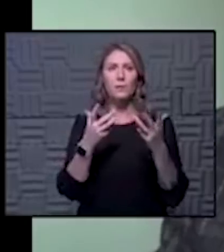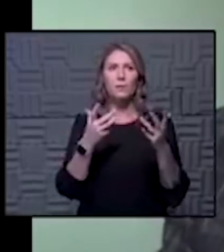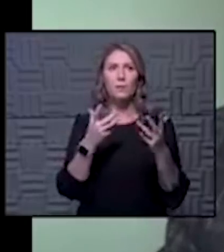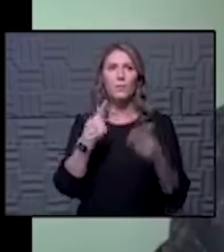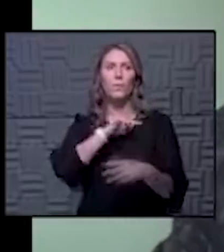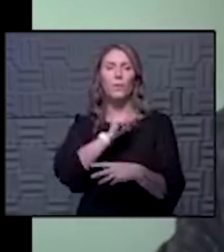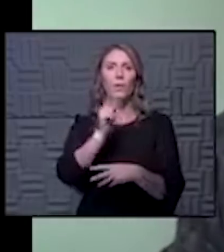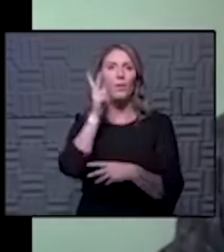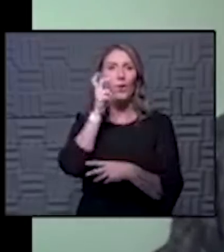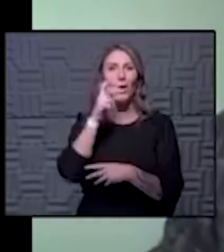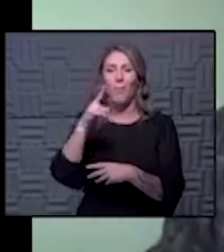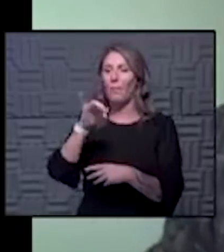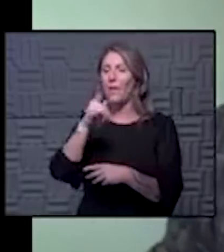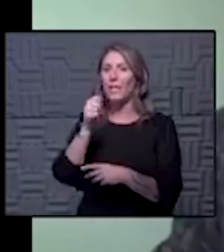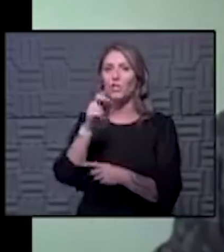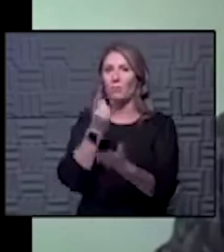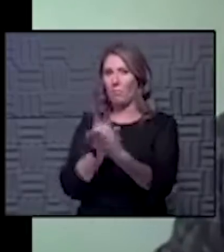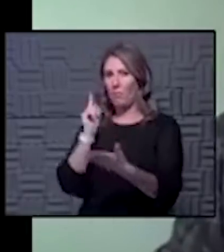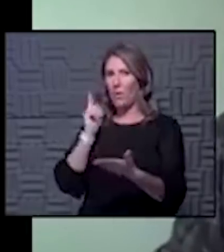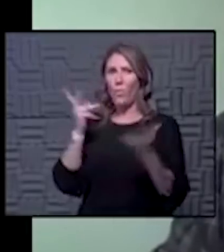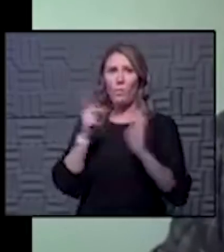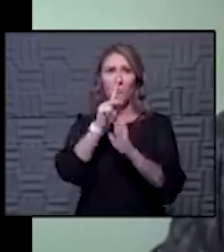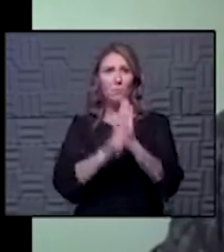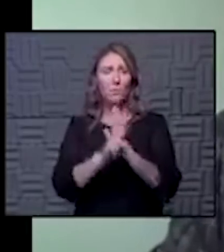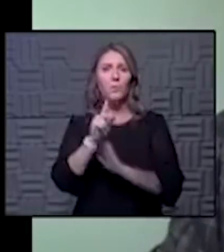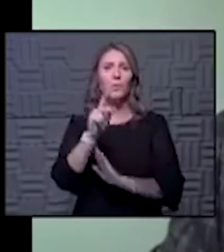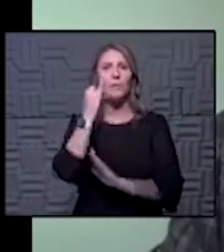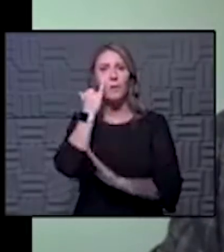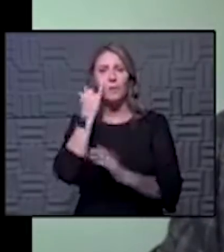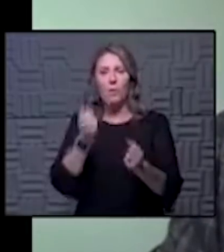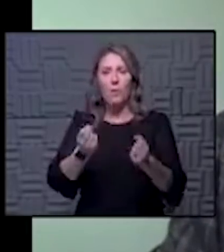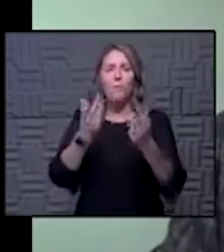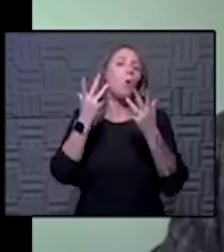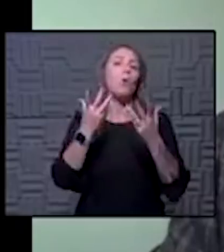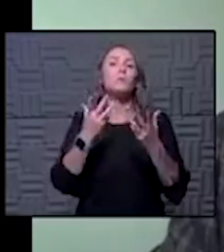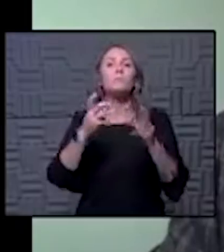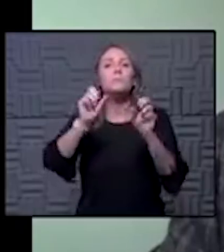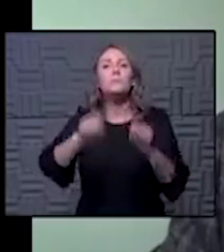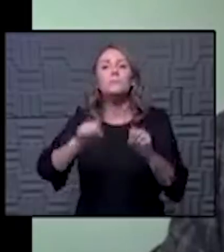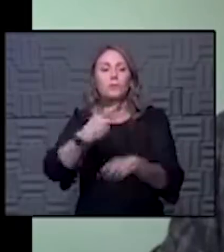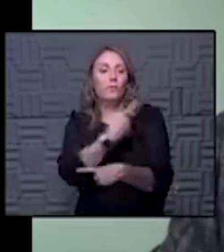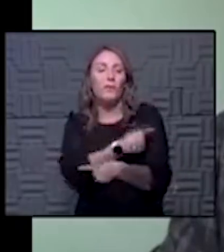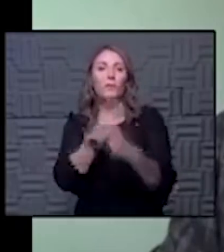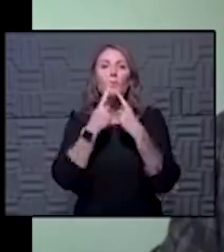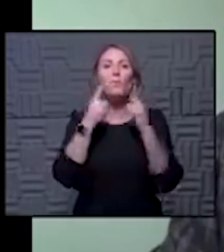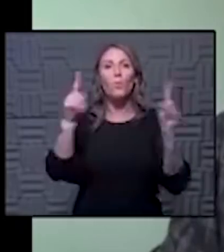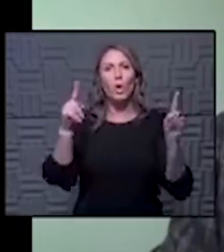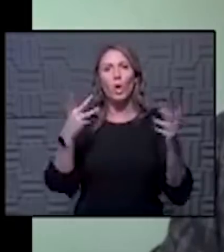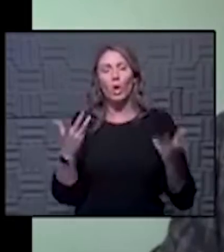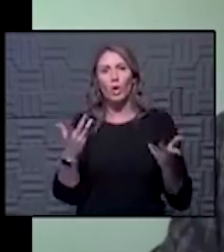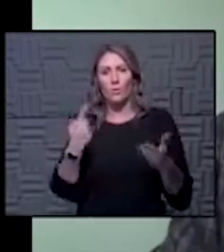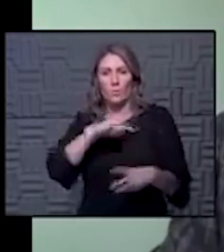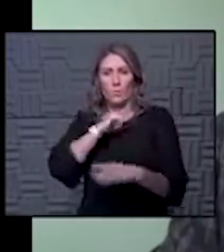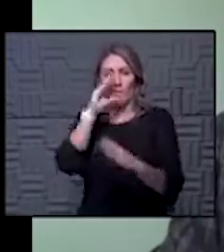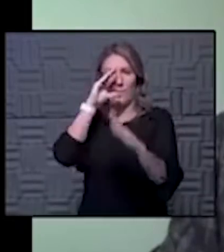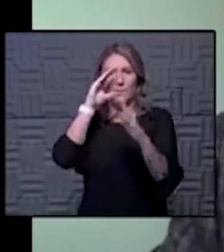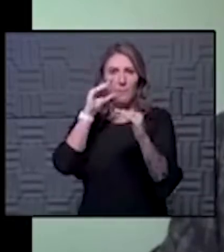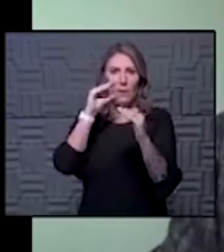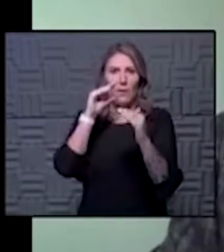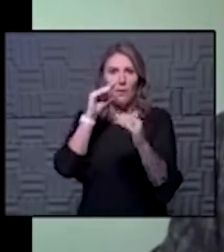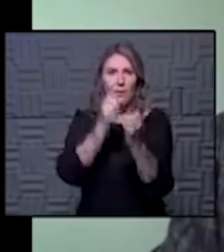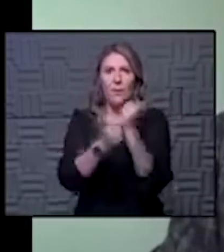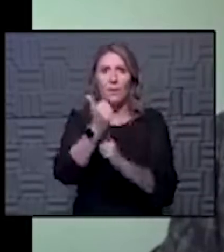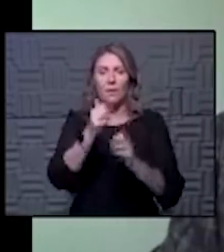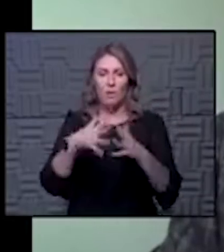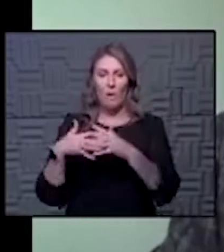Pfizer last week. What's the protocol when there are multiple potential vaccines that work? Like, should we expect that every